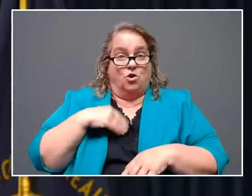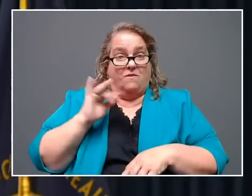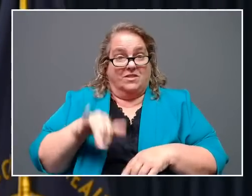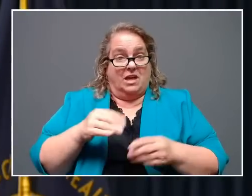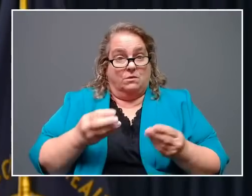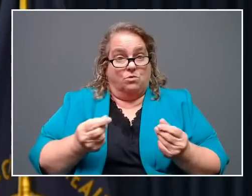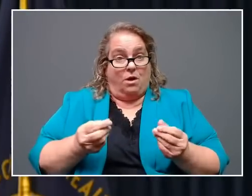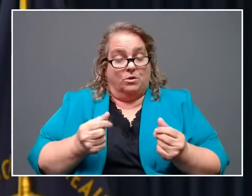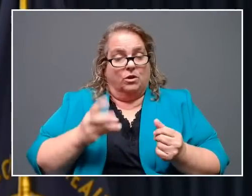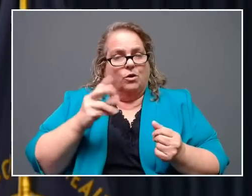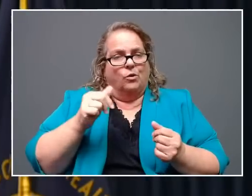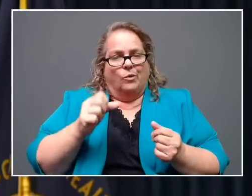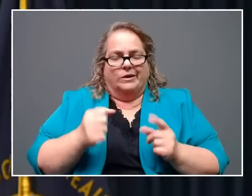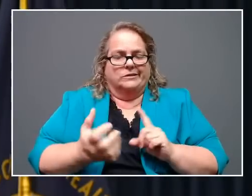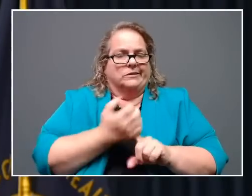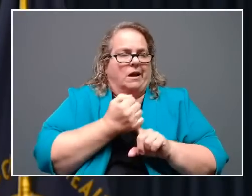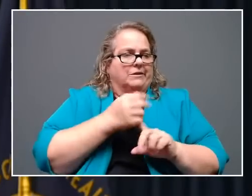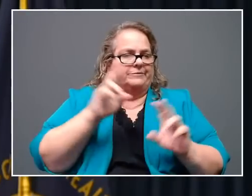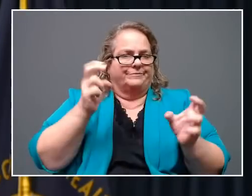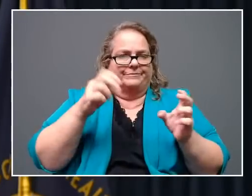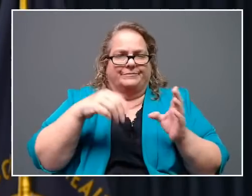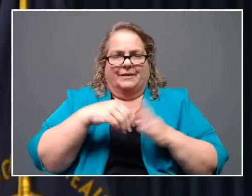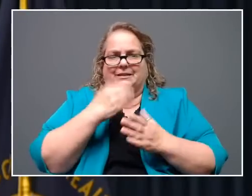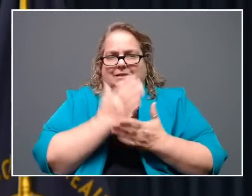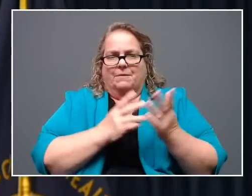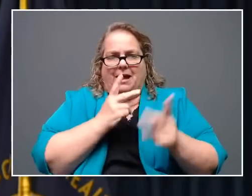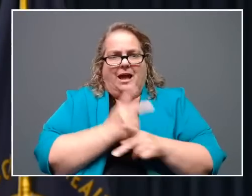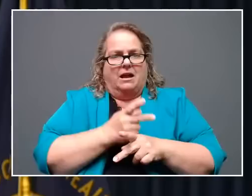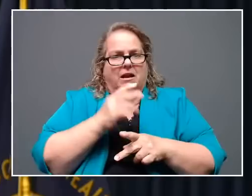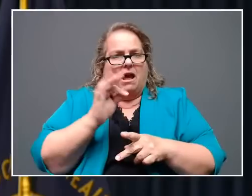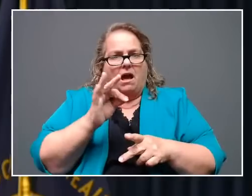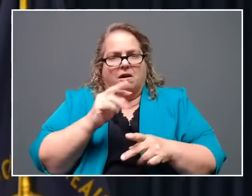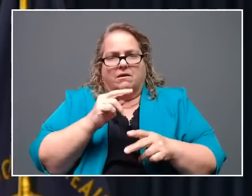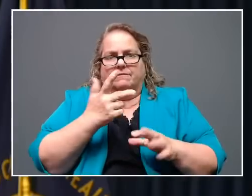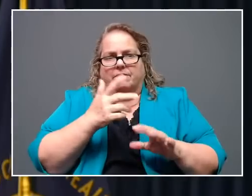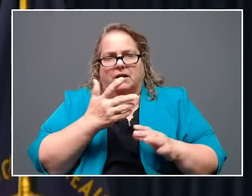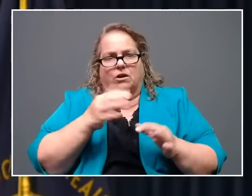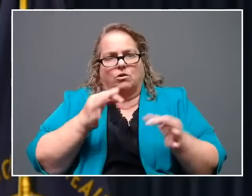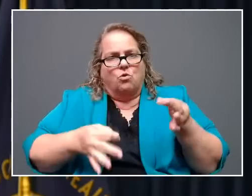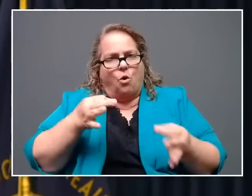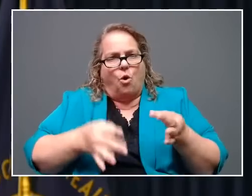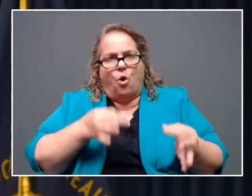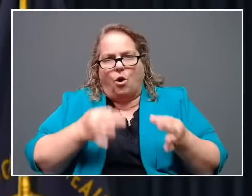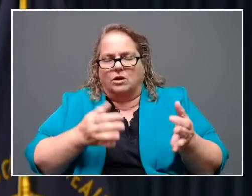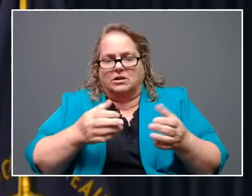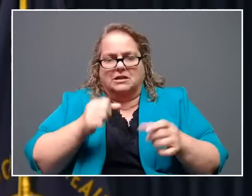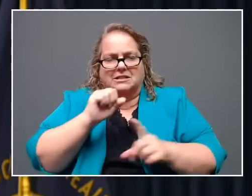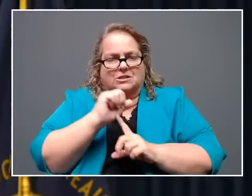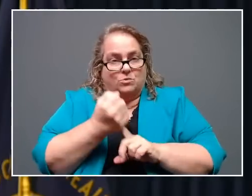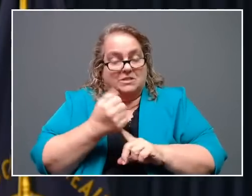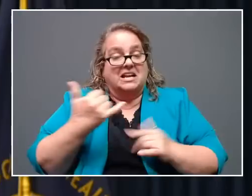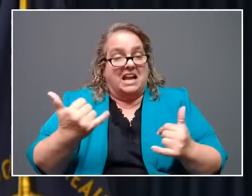up in litigation and has now been resolved. So I believe that there is additional momentum.